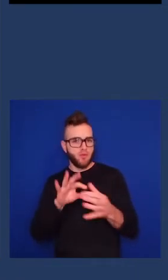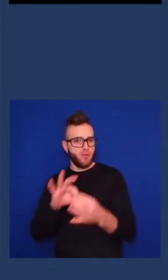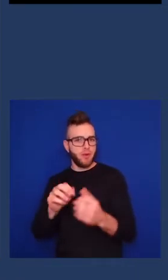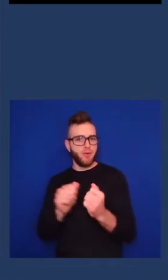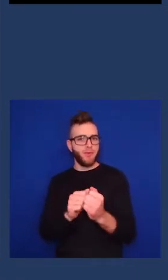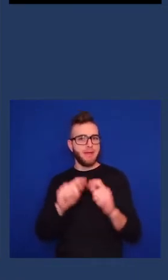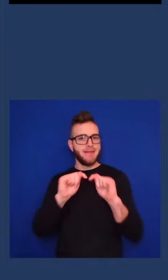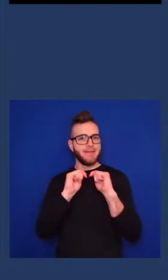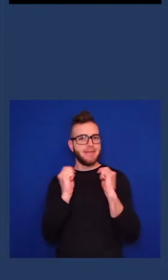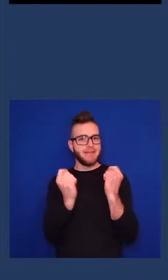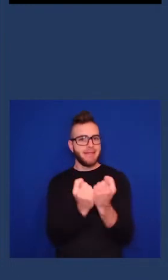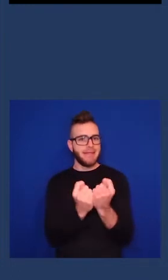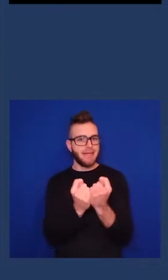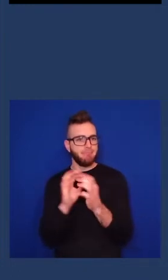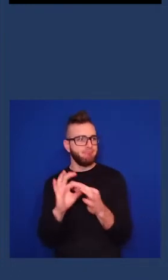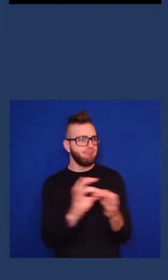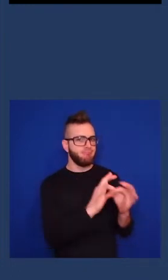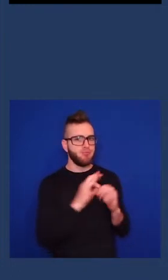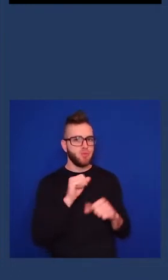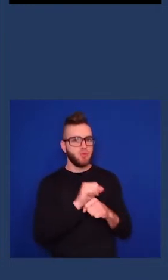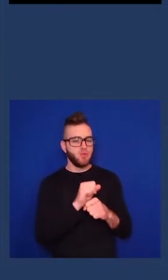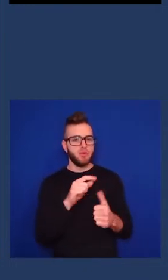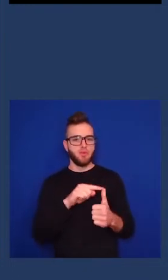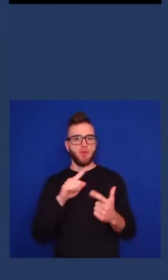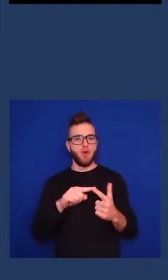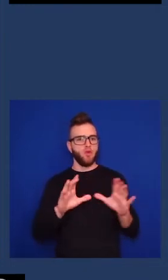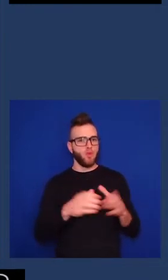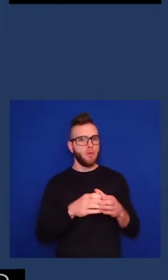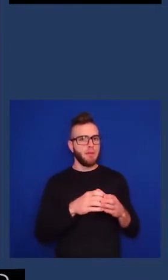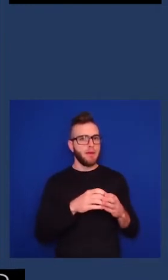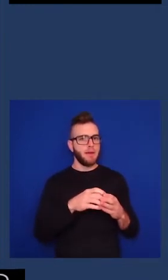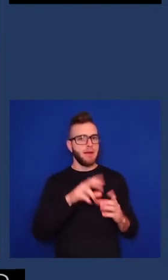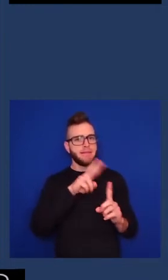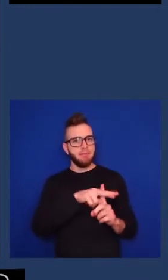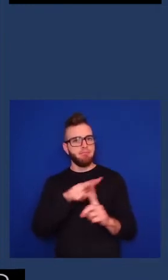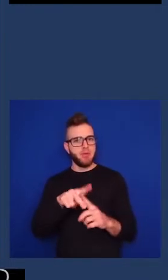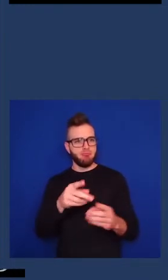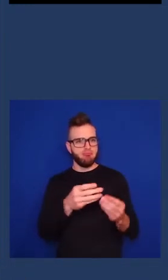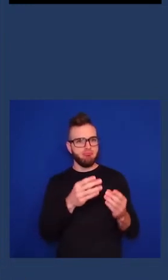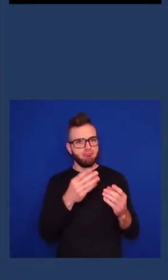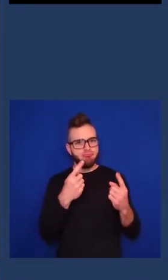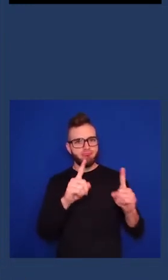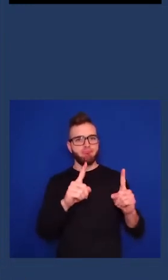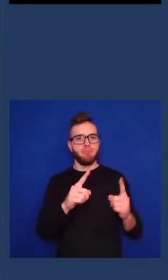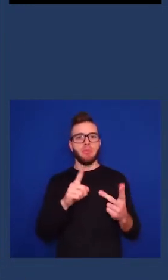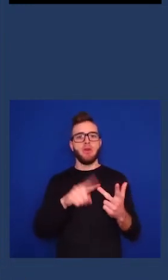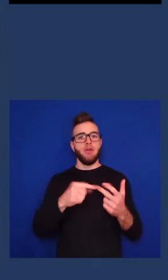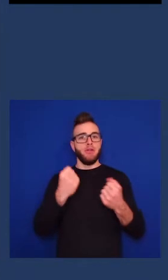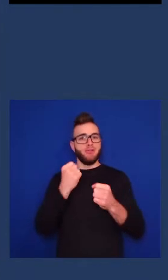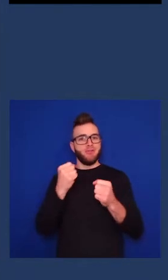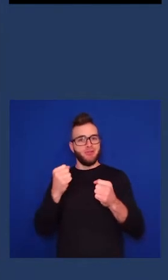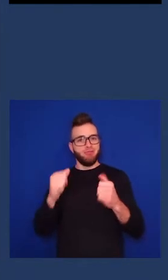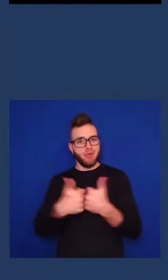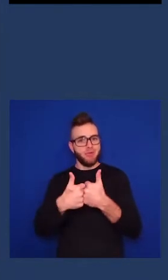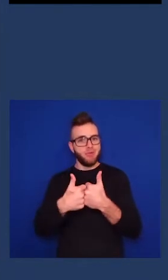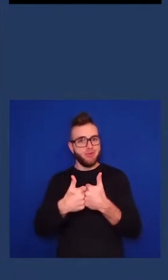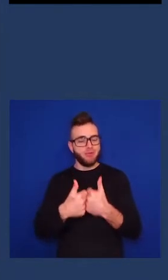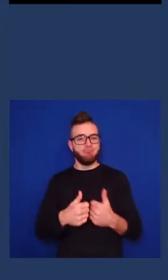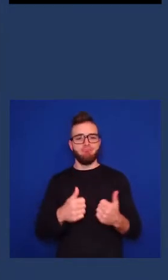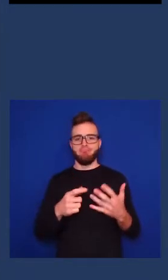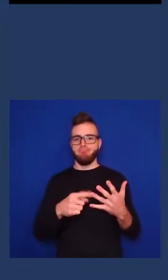group assignments, challenges you have faced and overcame, leadership experience, and relevant past